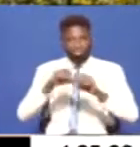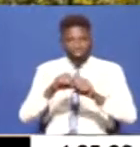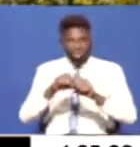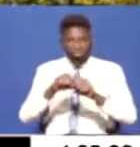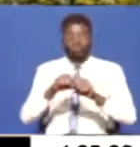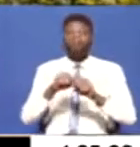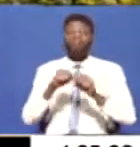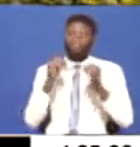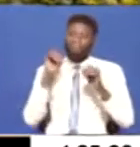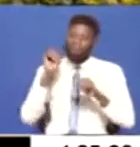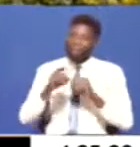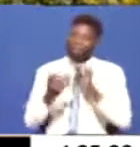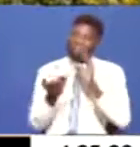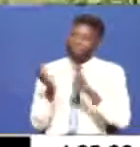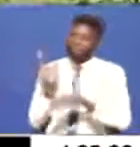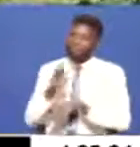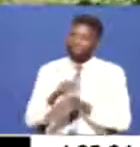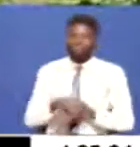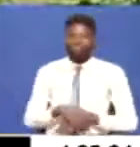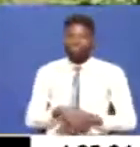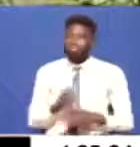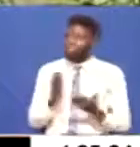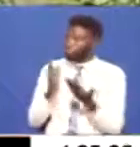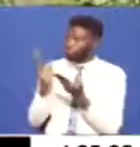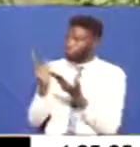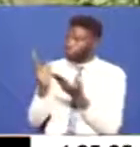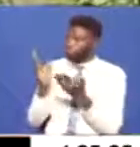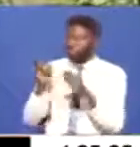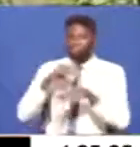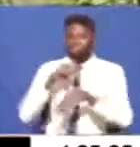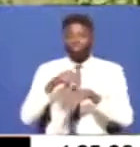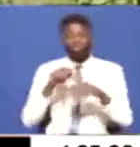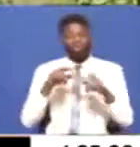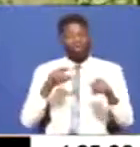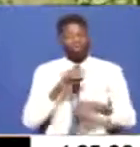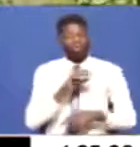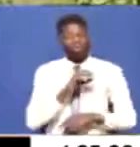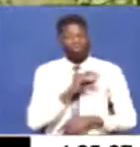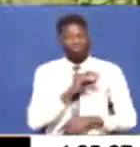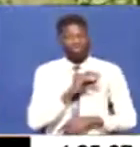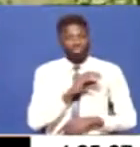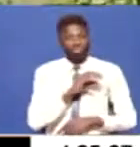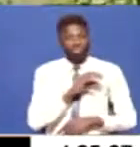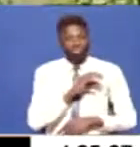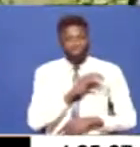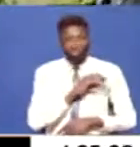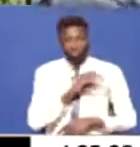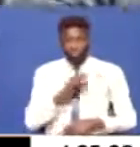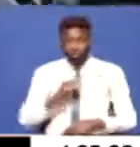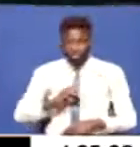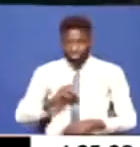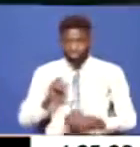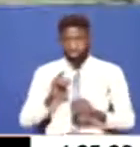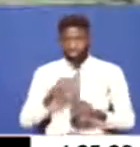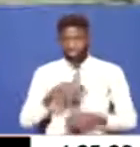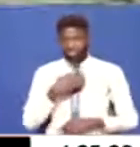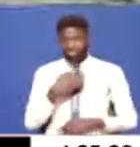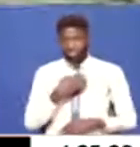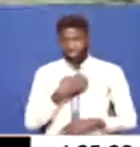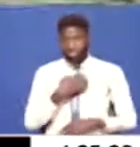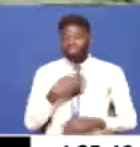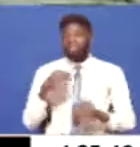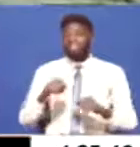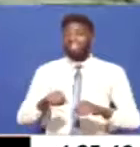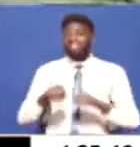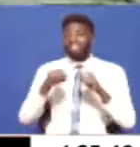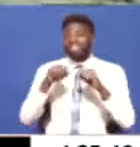Speaking during a visit by a team from the National Land Commission, Chairman Lake Naivasha Water Resource Users Association Enoch Olekiminta